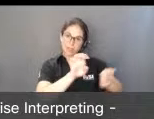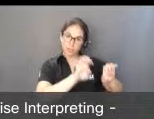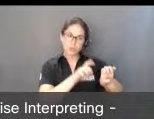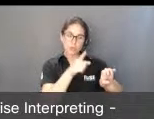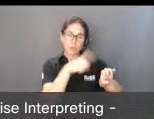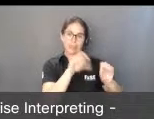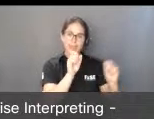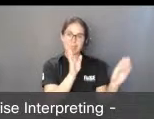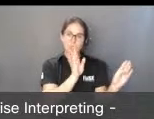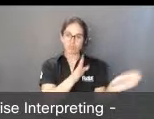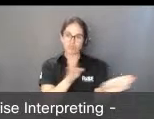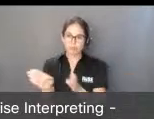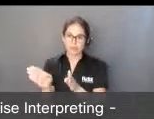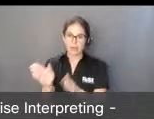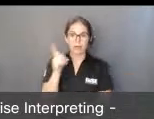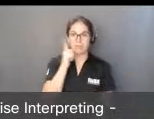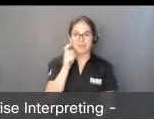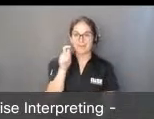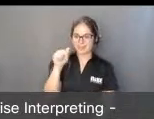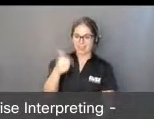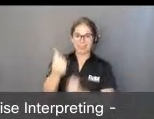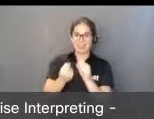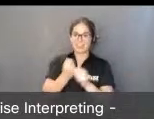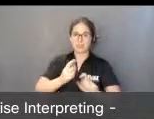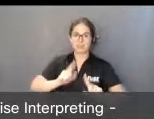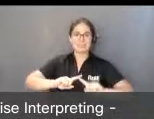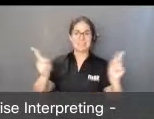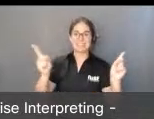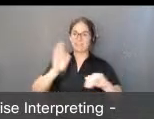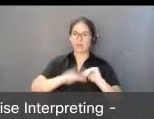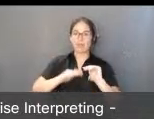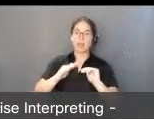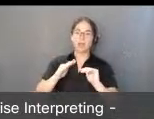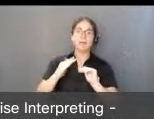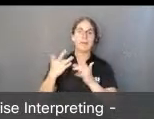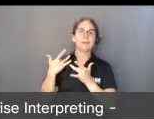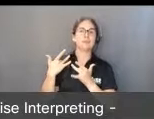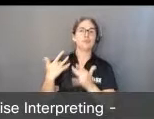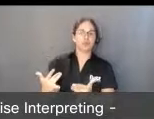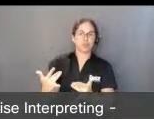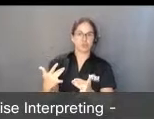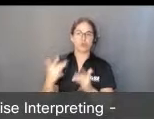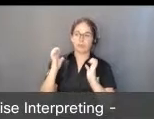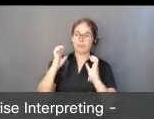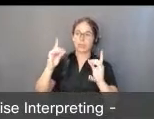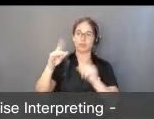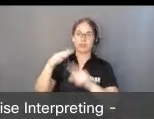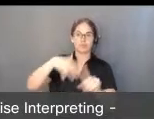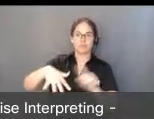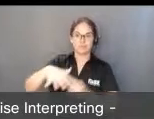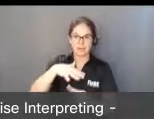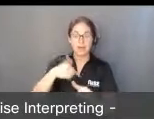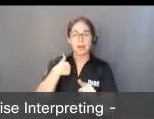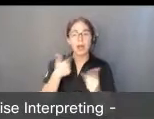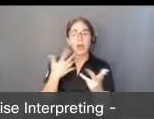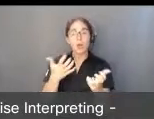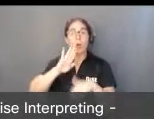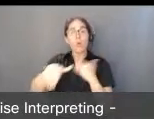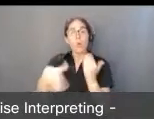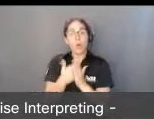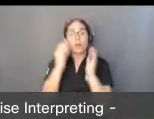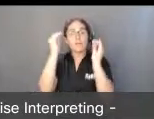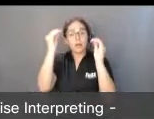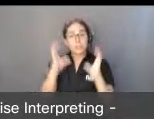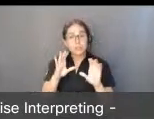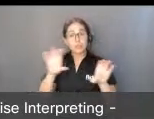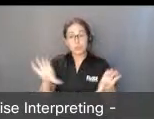is different than a traditional educational setting. And I want all our teachers to do well as